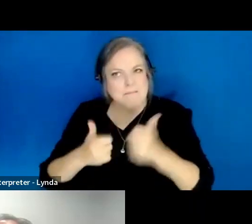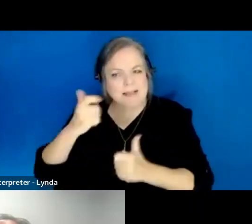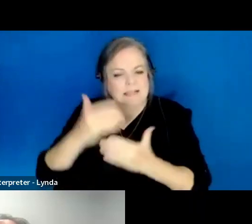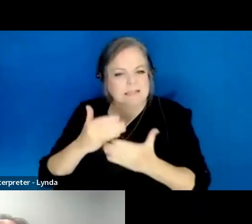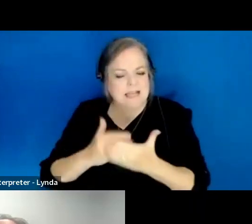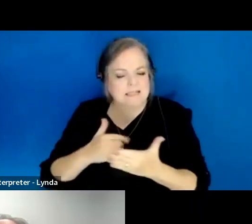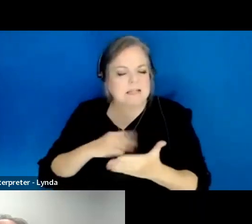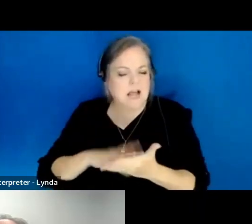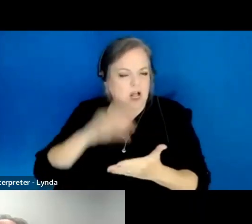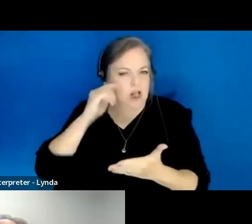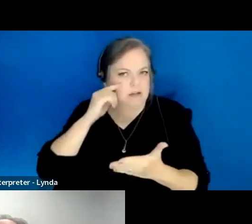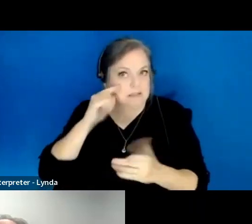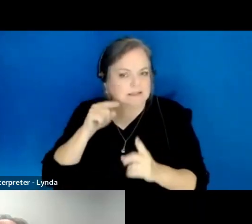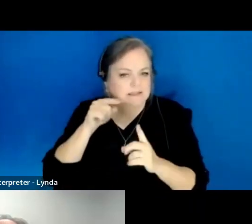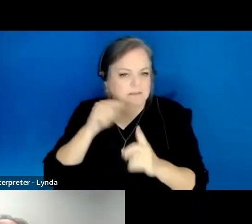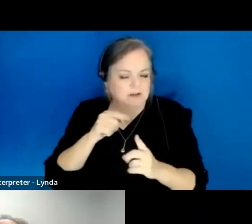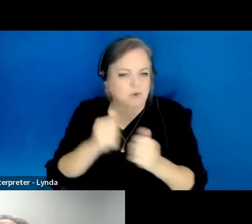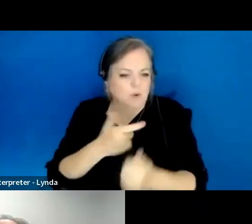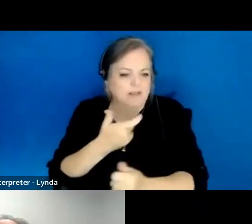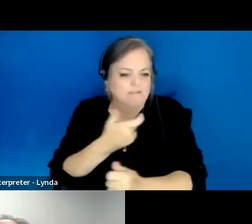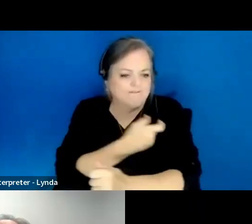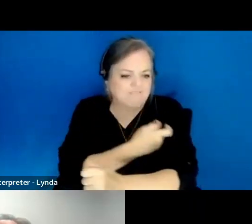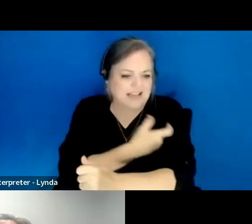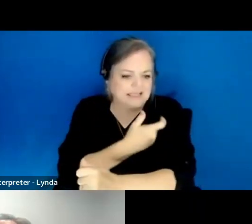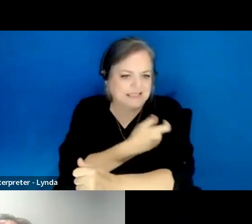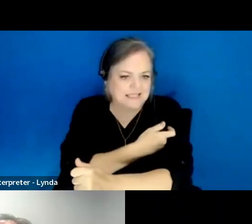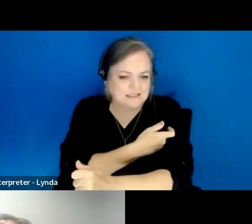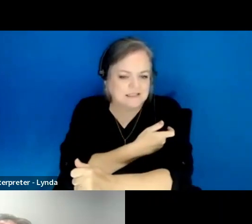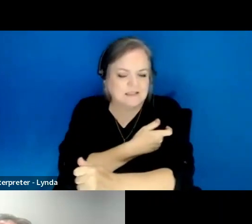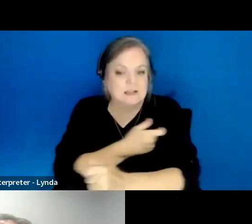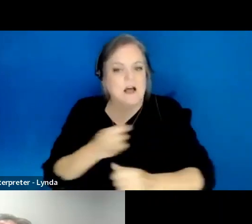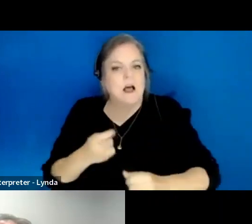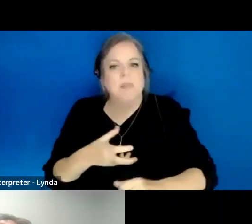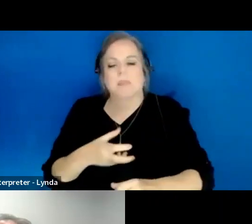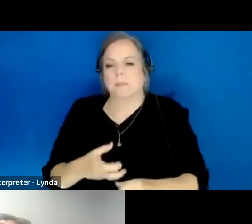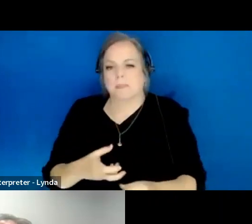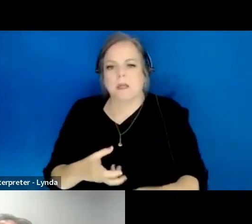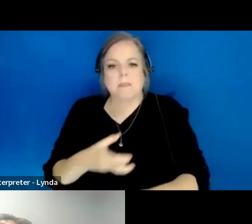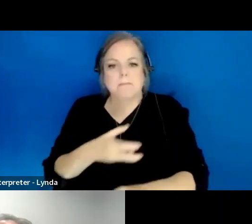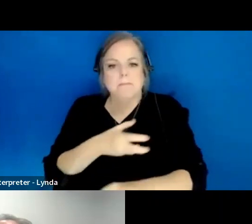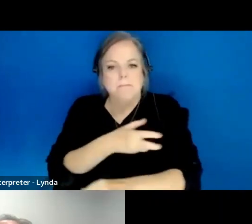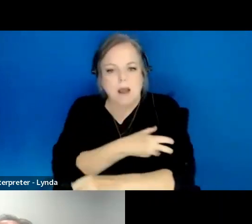though, particularly around vaccines, is the power of equipping trusted